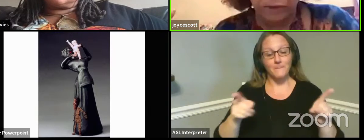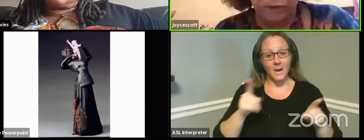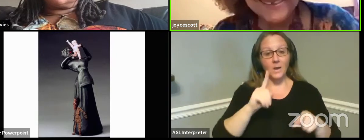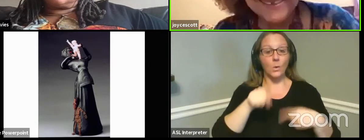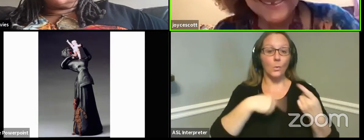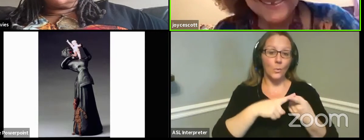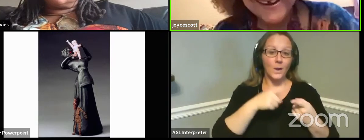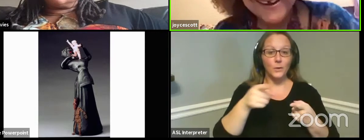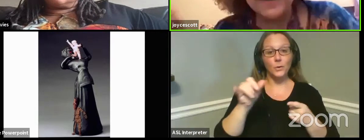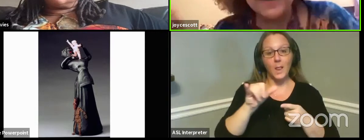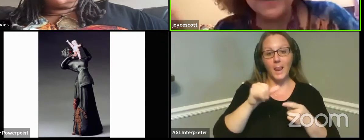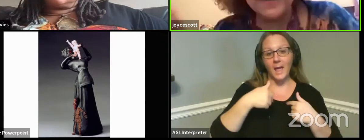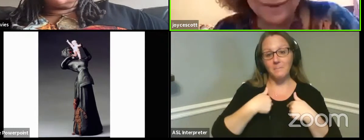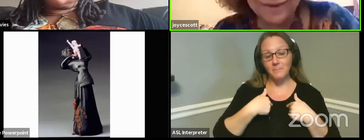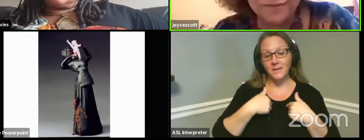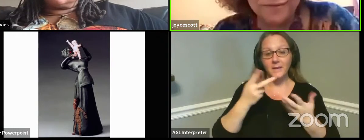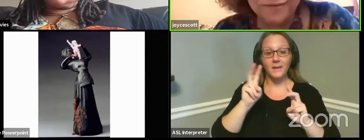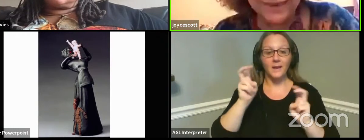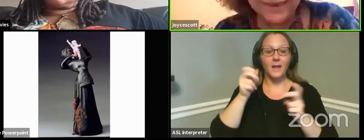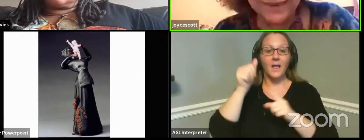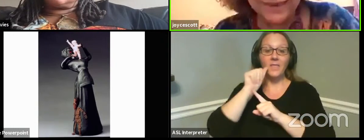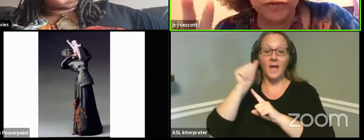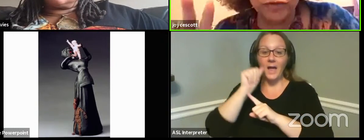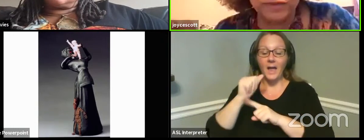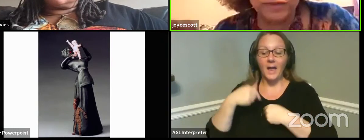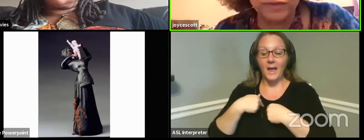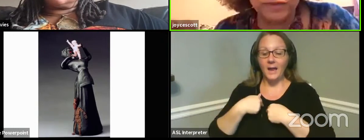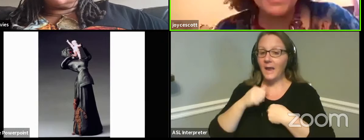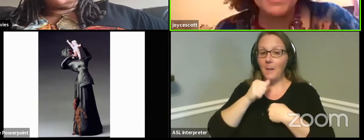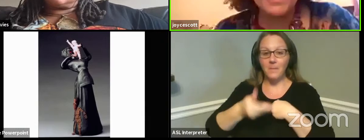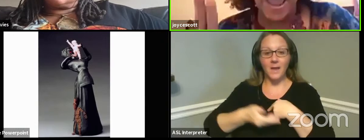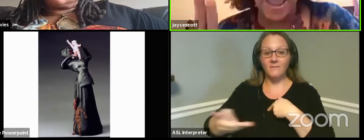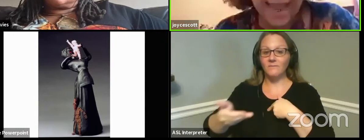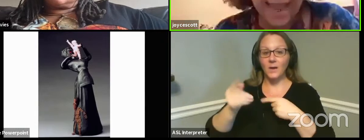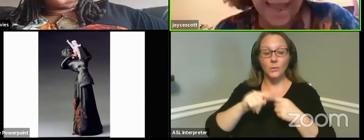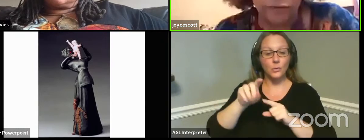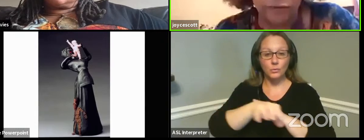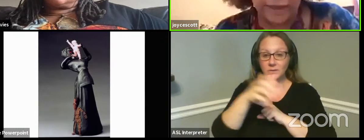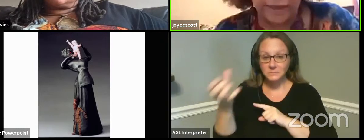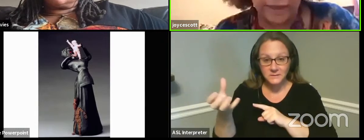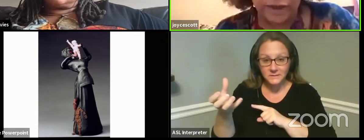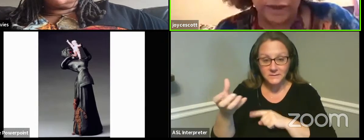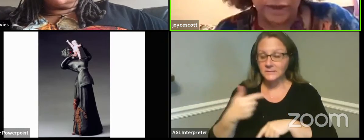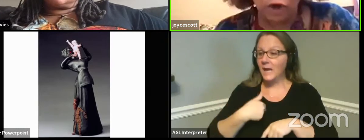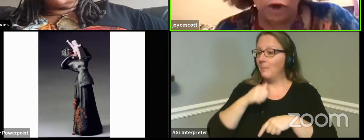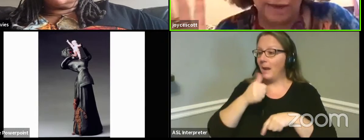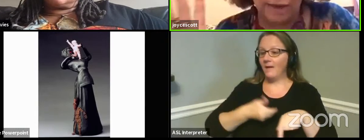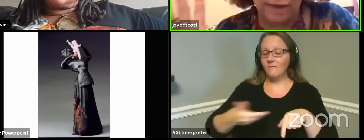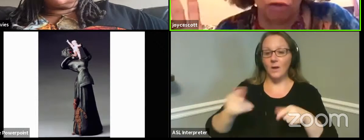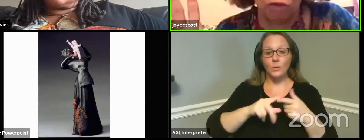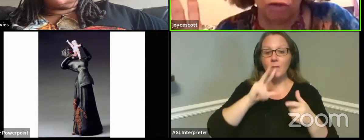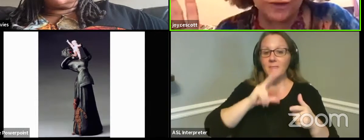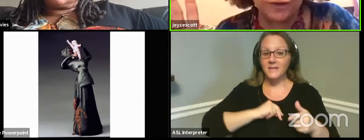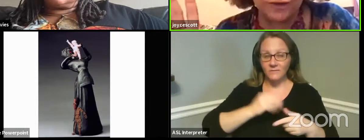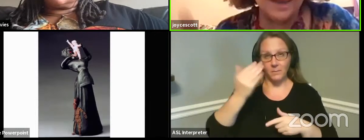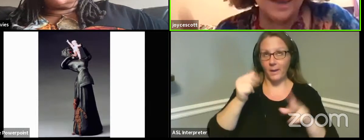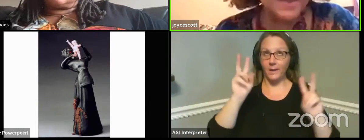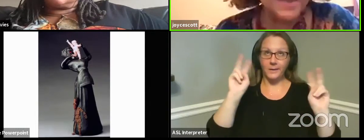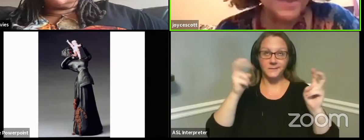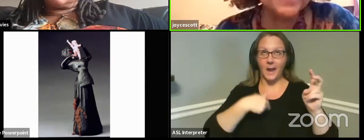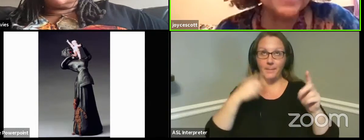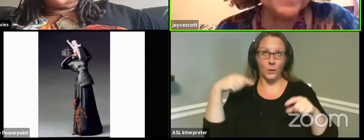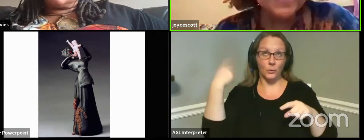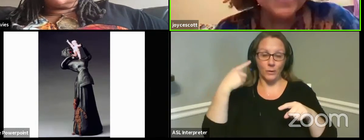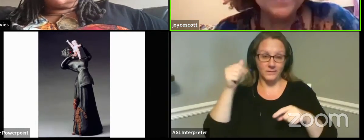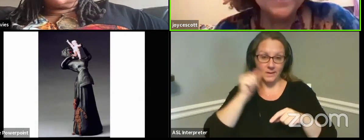me, who doesn't get to be invited to Christmas and to Thanksgiving because I'm too crazy.